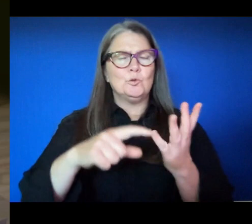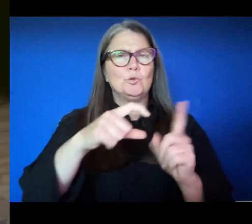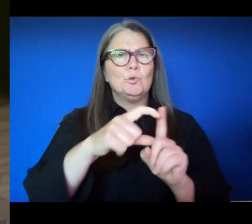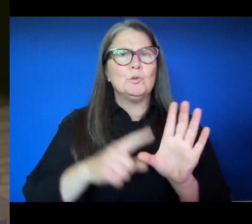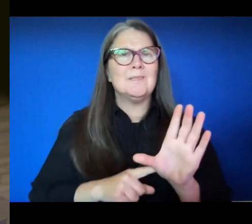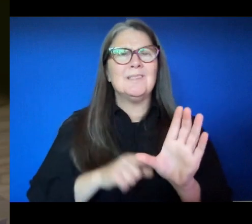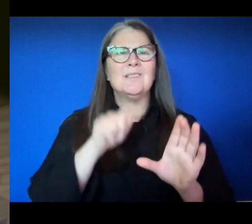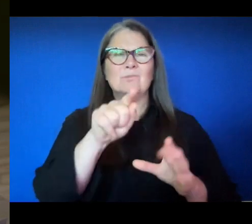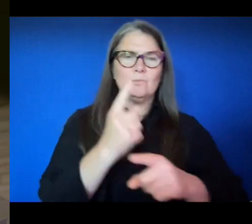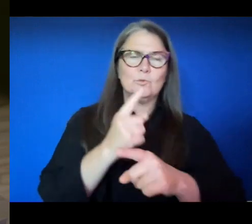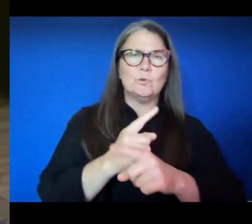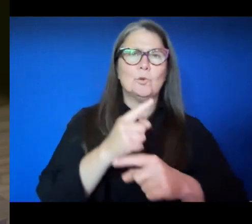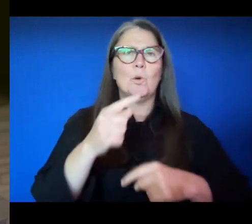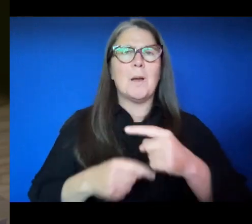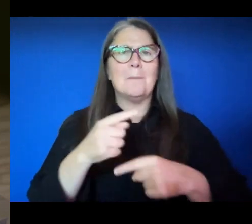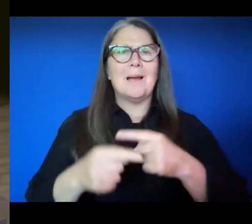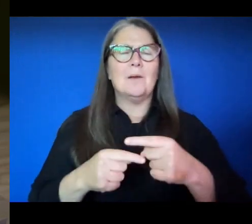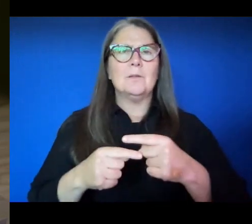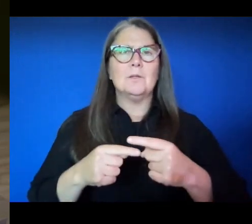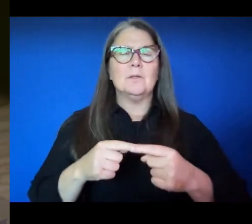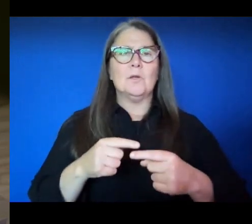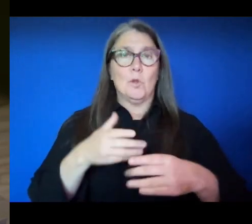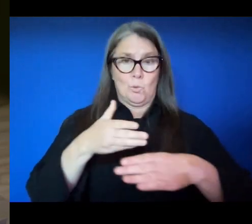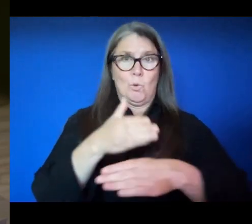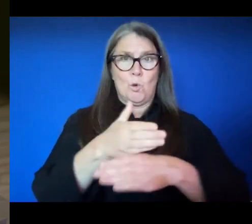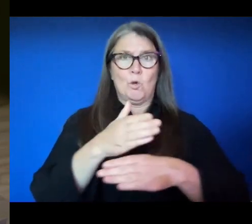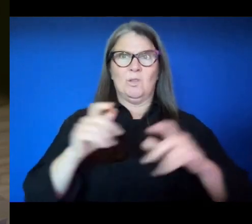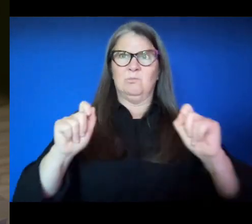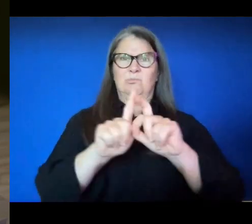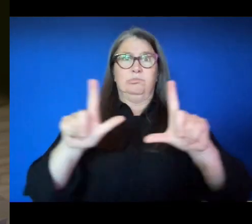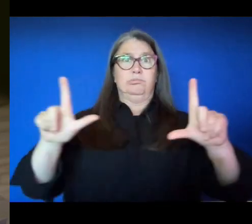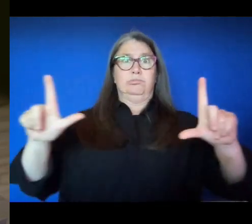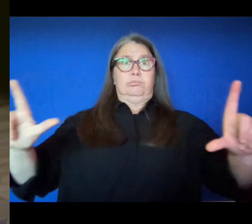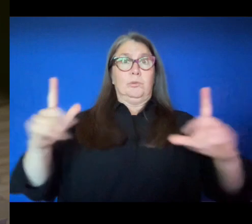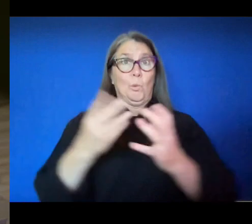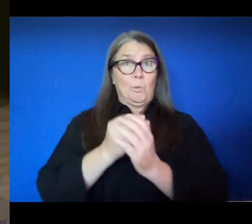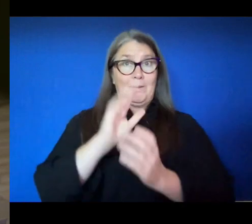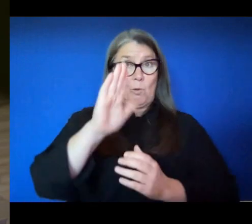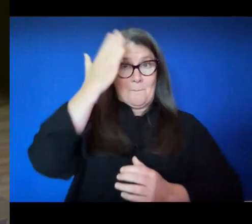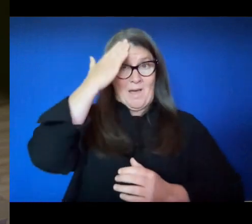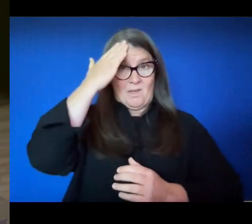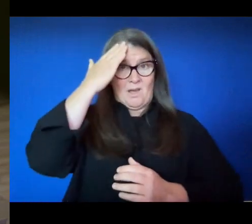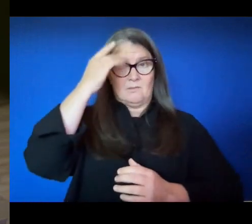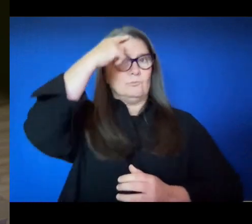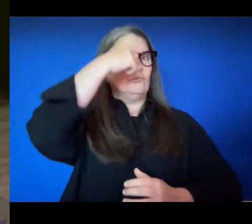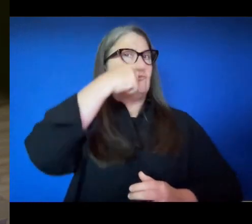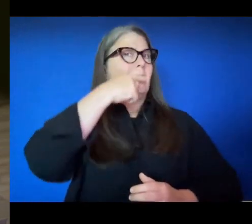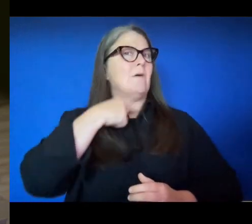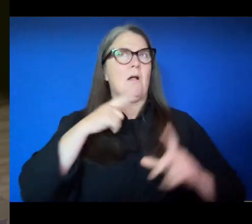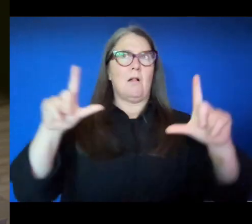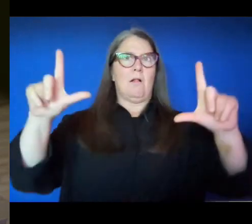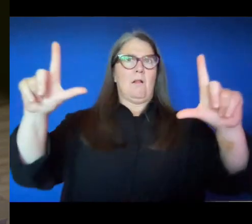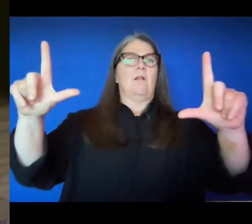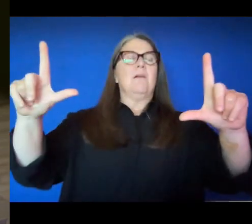work, which includes your mother, Joyce. But as we kind of touched on in the introduction, a focus of